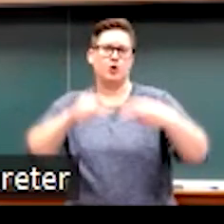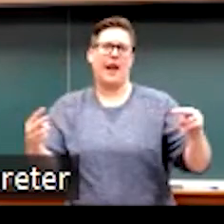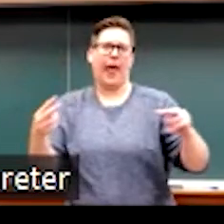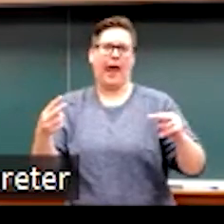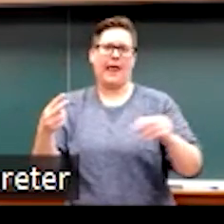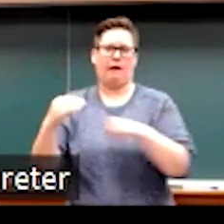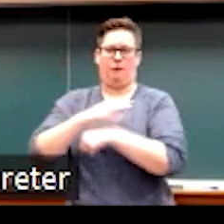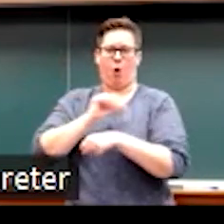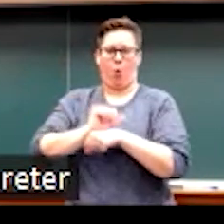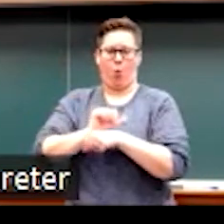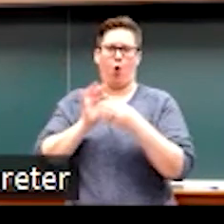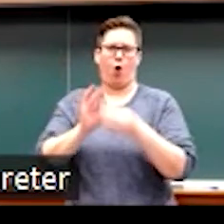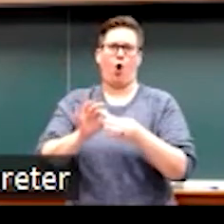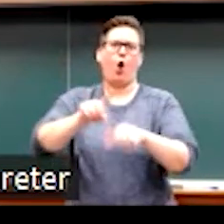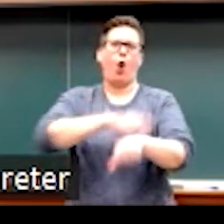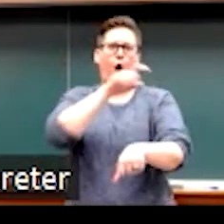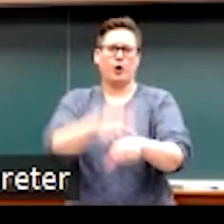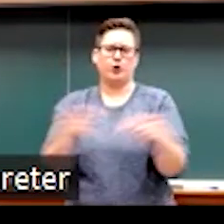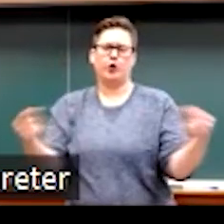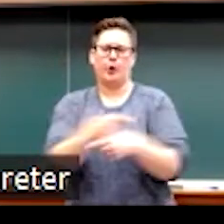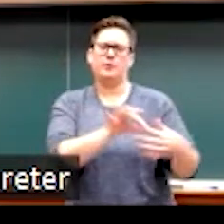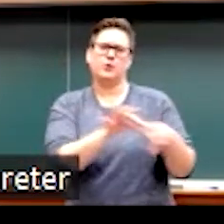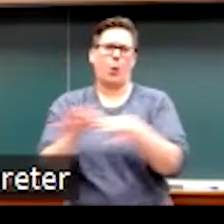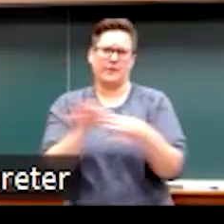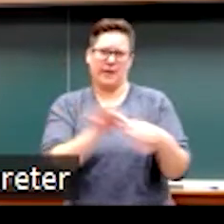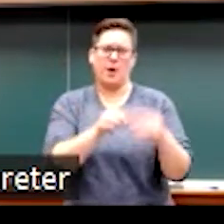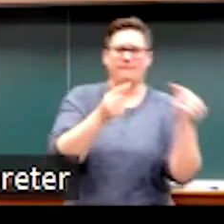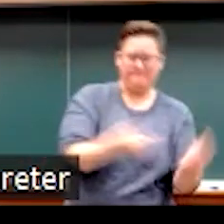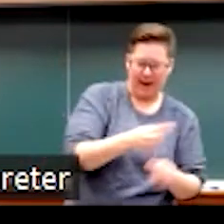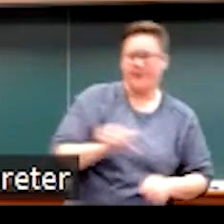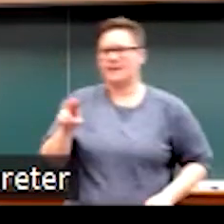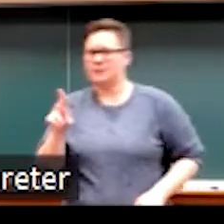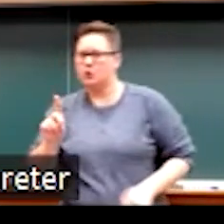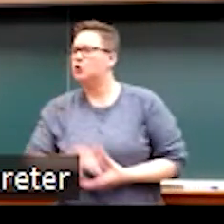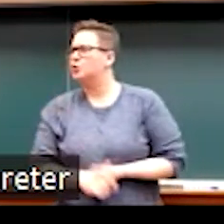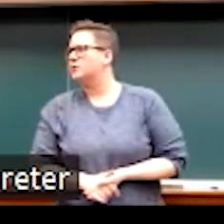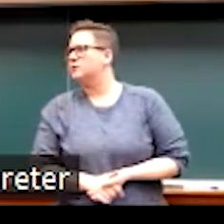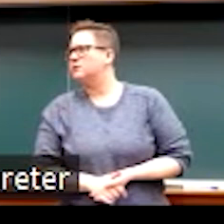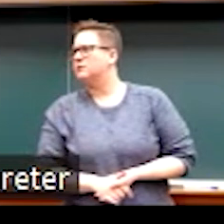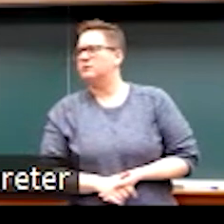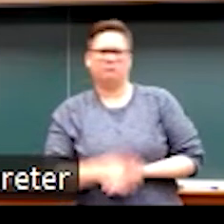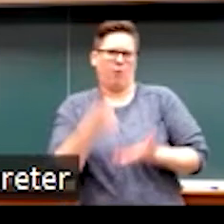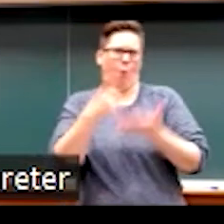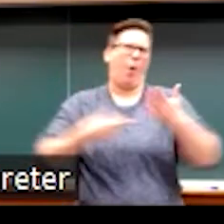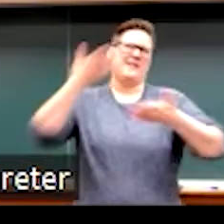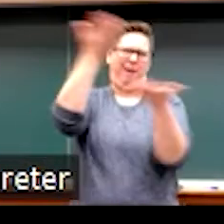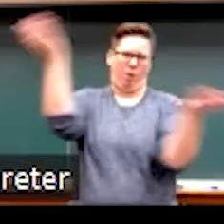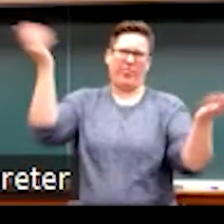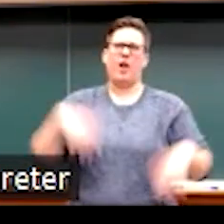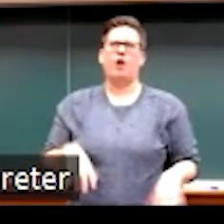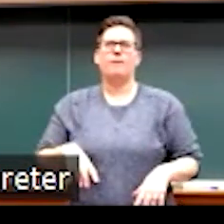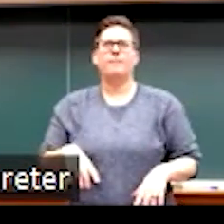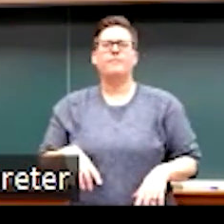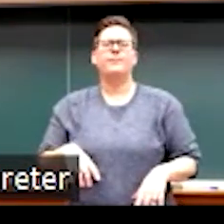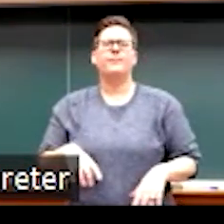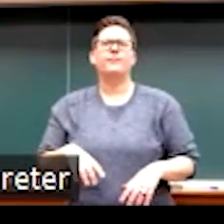informed work on the longitudinal and bidirectional associations between pain and substance use, and sort of what's out there, perhaps